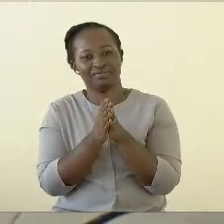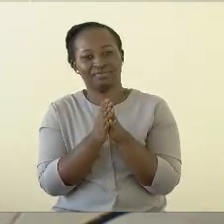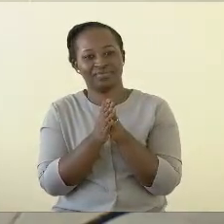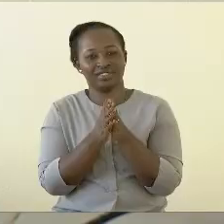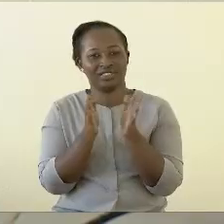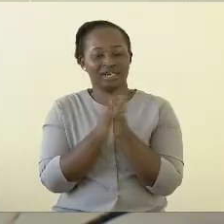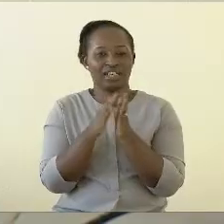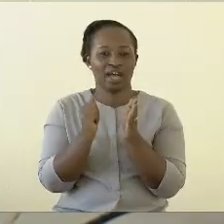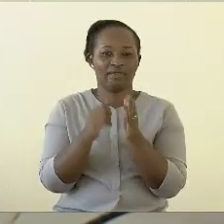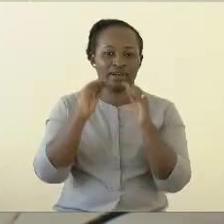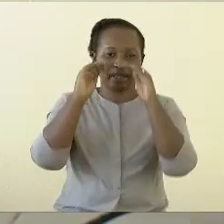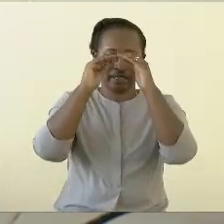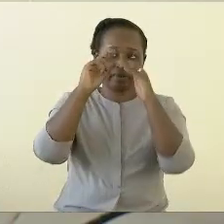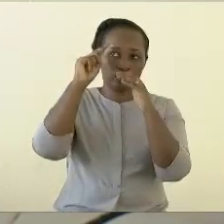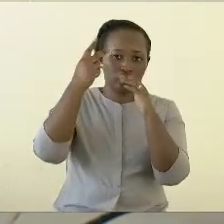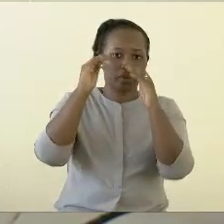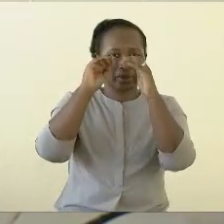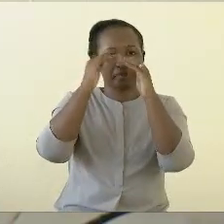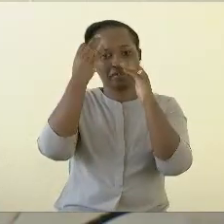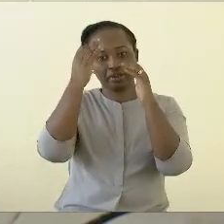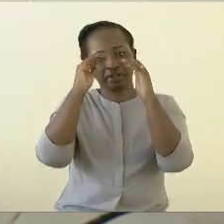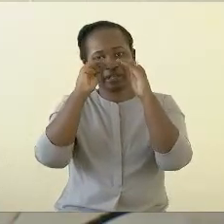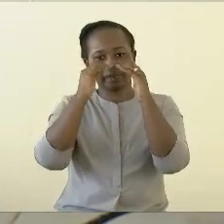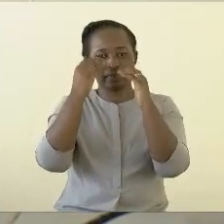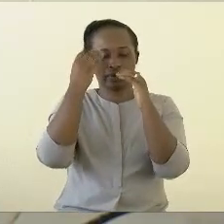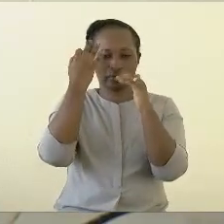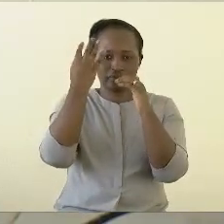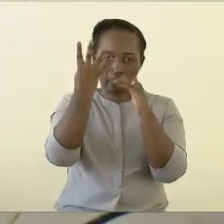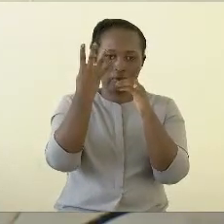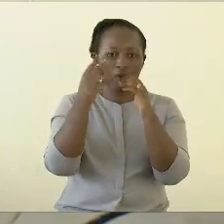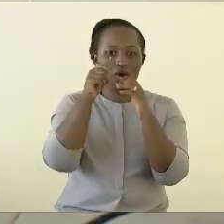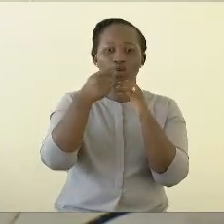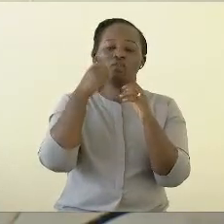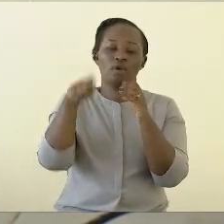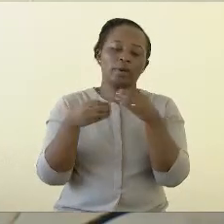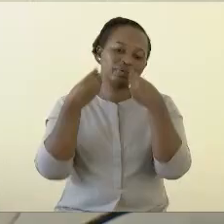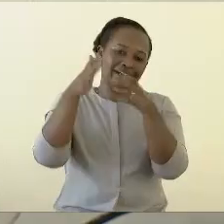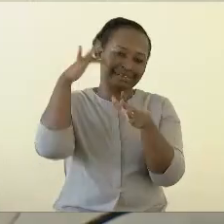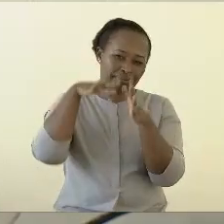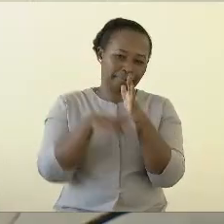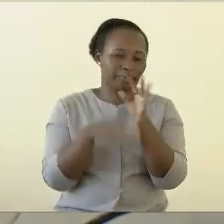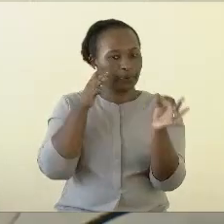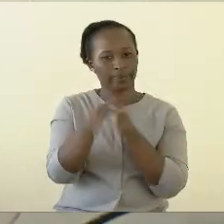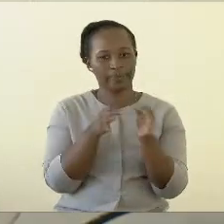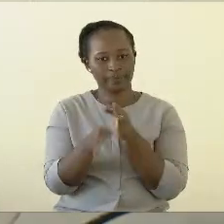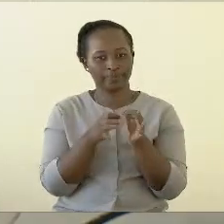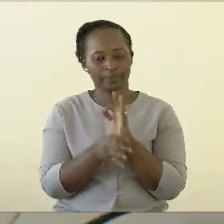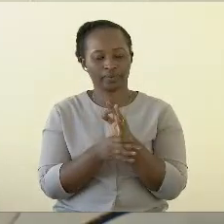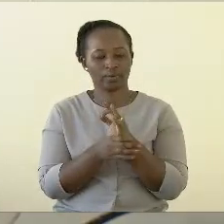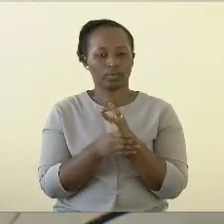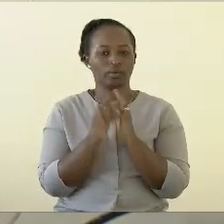also have level 2 and level 3 and level 4, where you need to give a detailed explanation